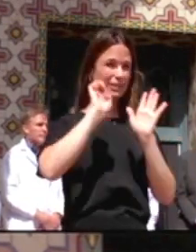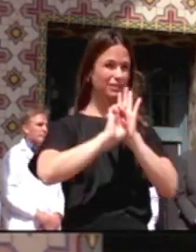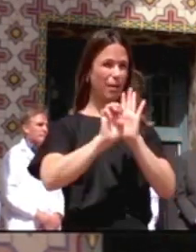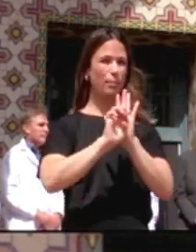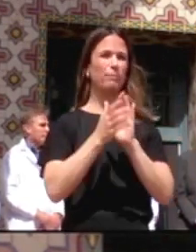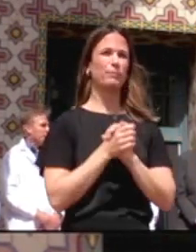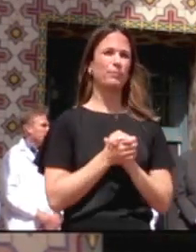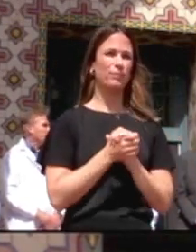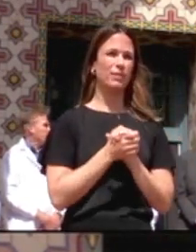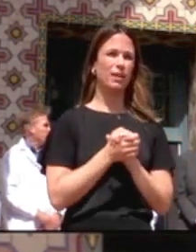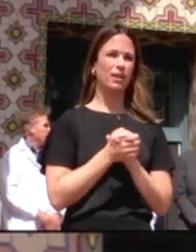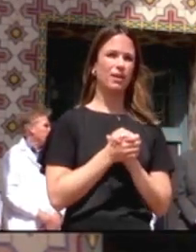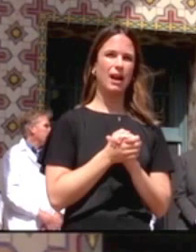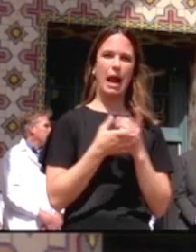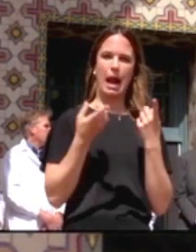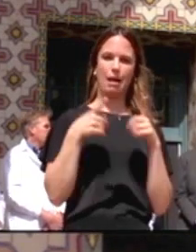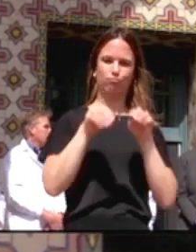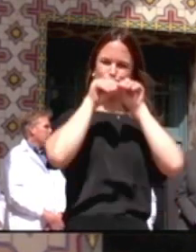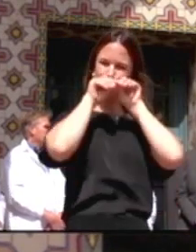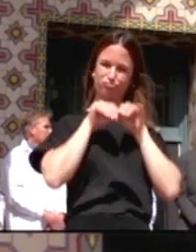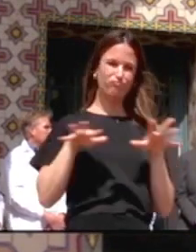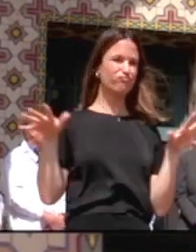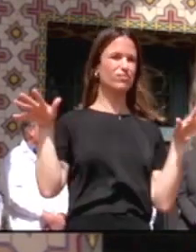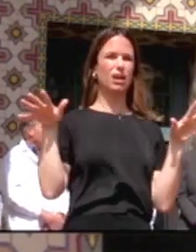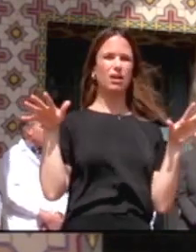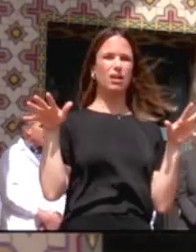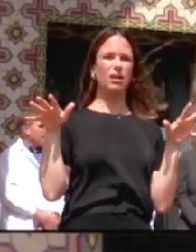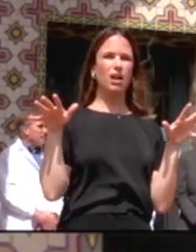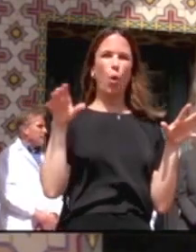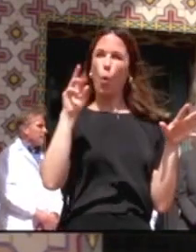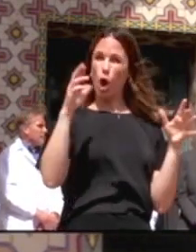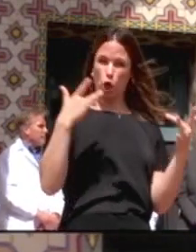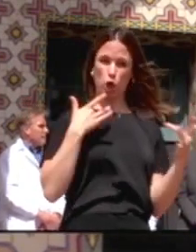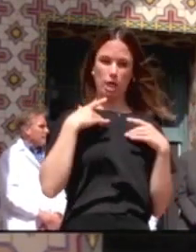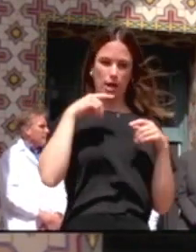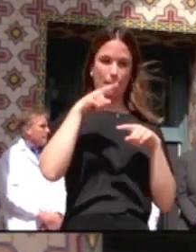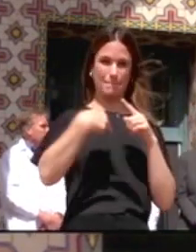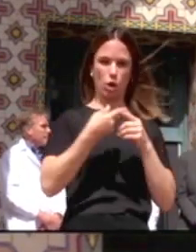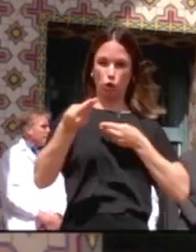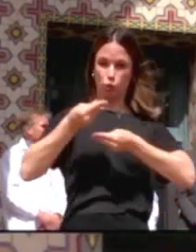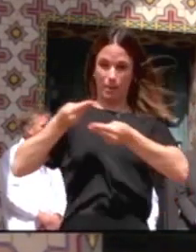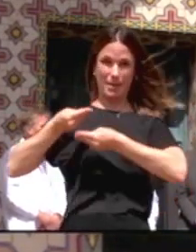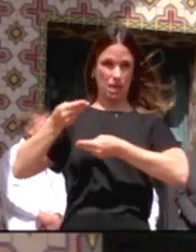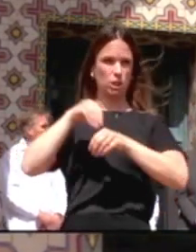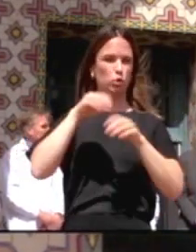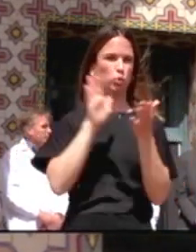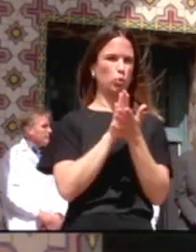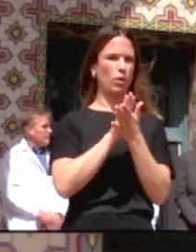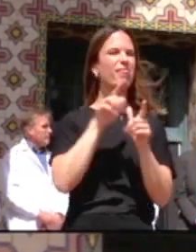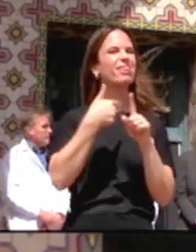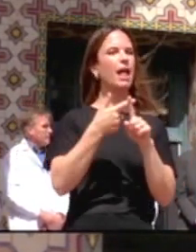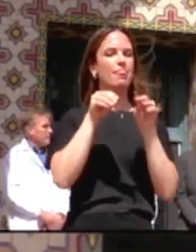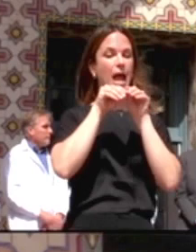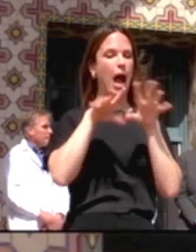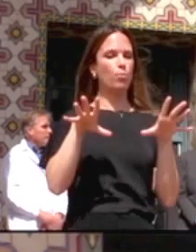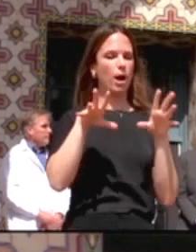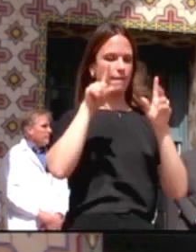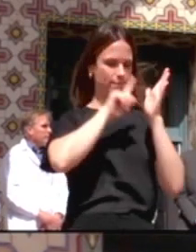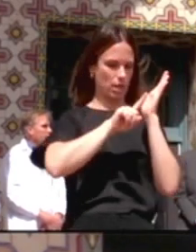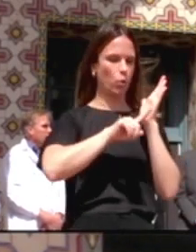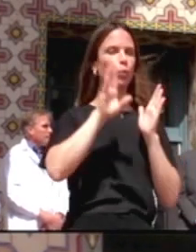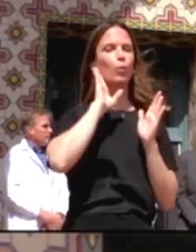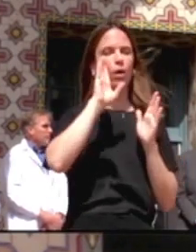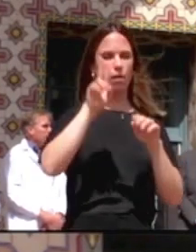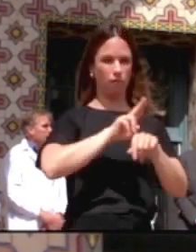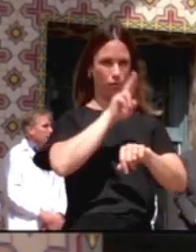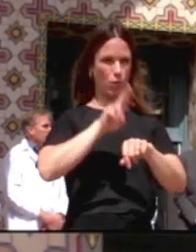example, an outbreak or a concern about transmission in a school, then the outbreak investigation, of course,